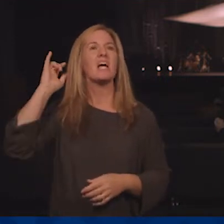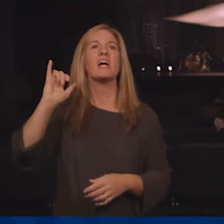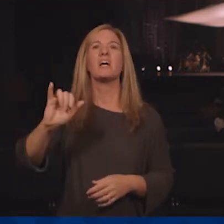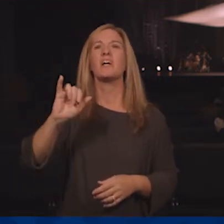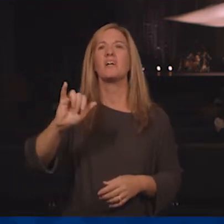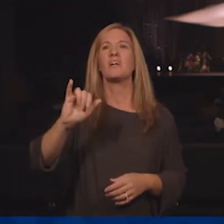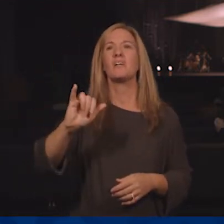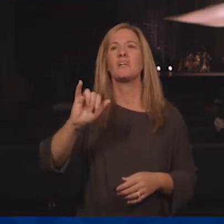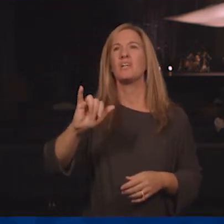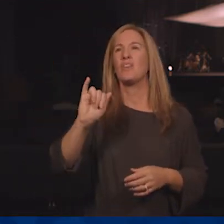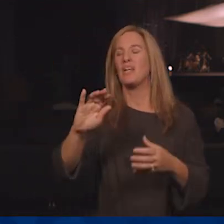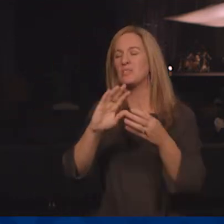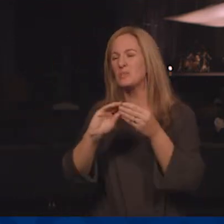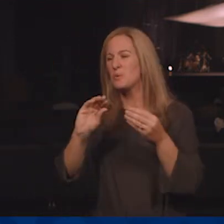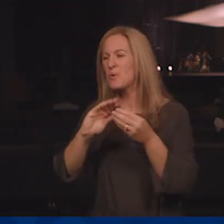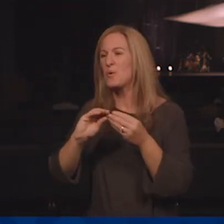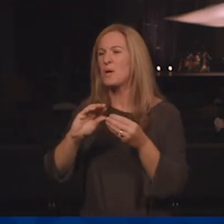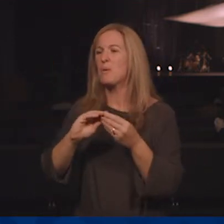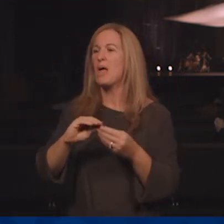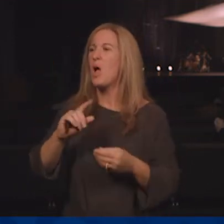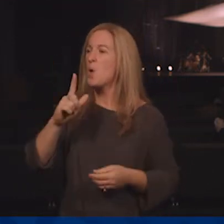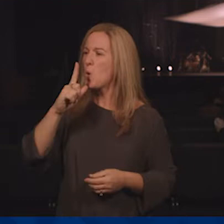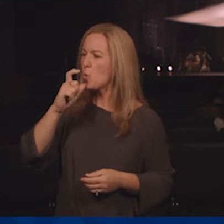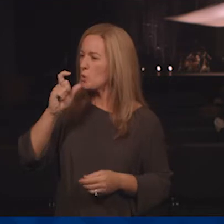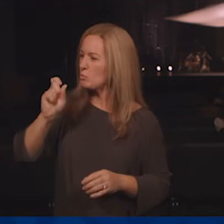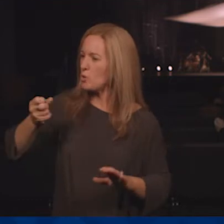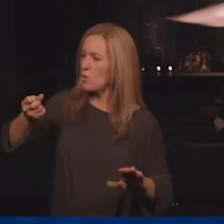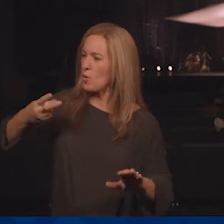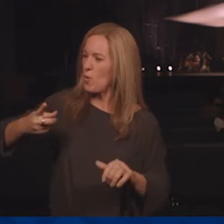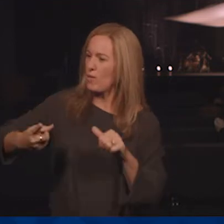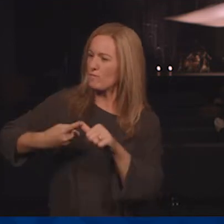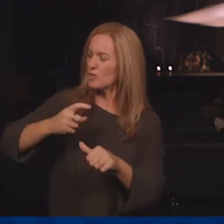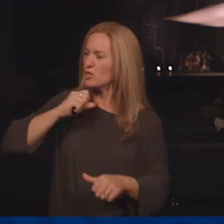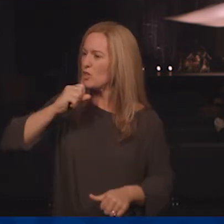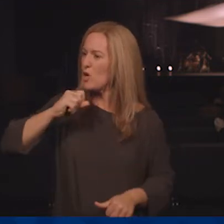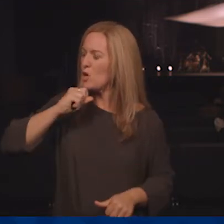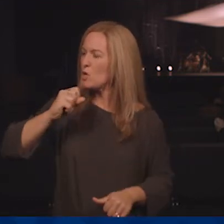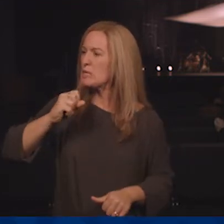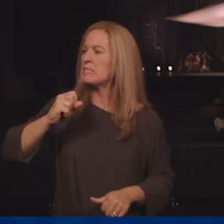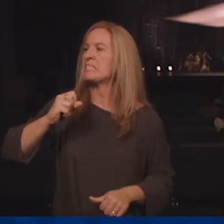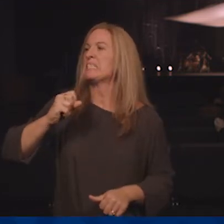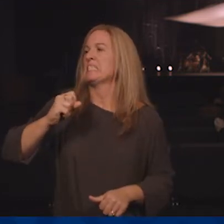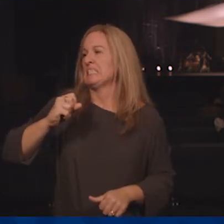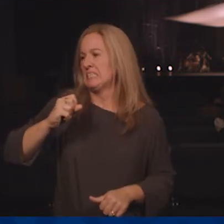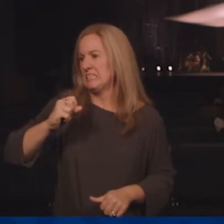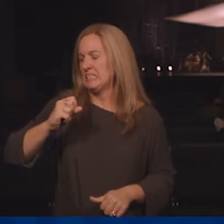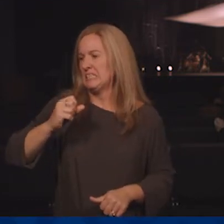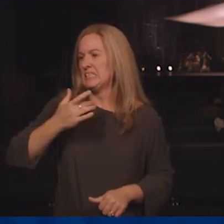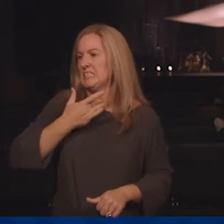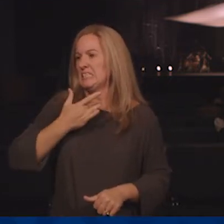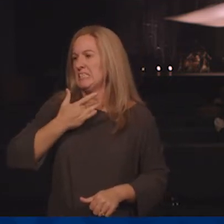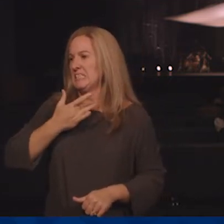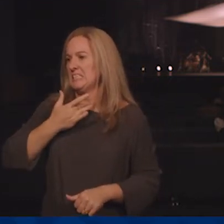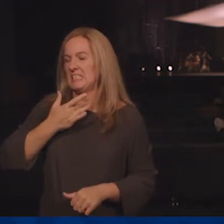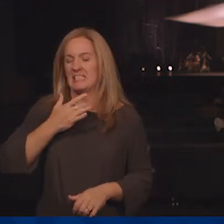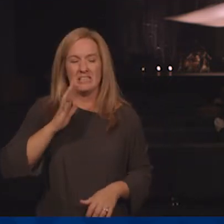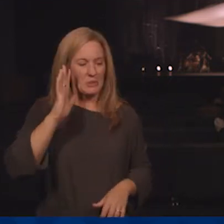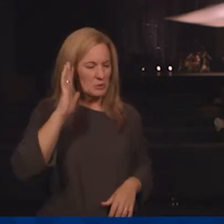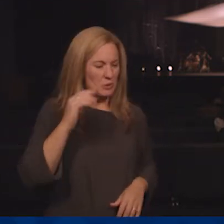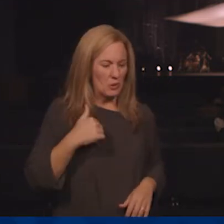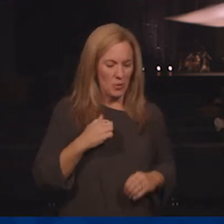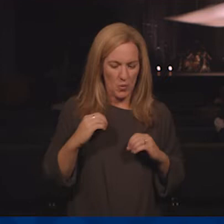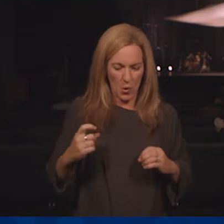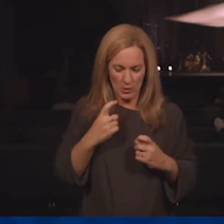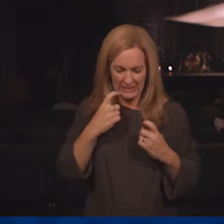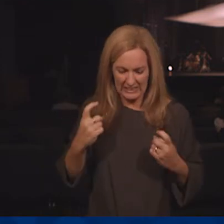story about who is it that's supposed to throw the stone first? Ah, he or she who has not sinned.